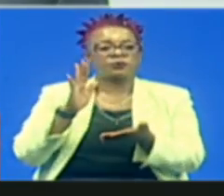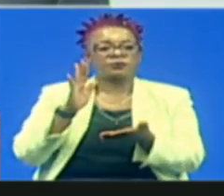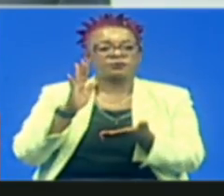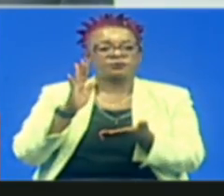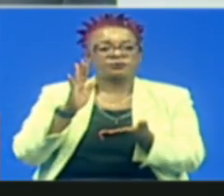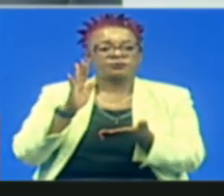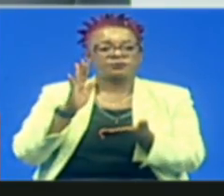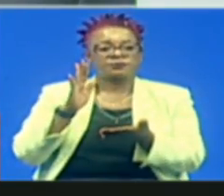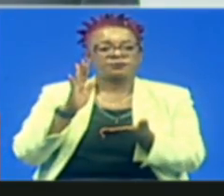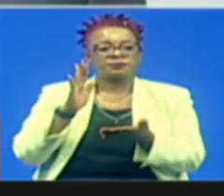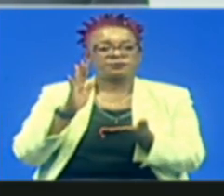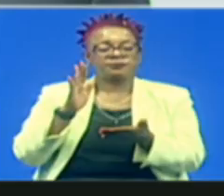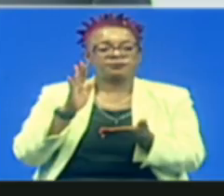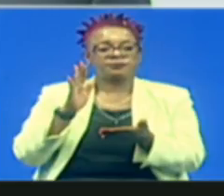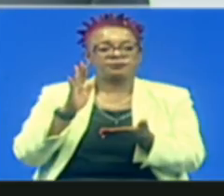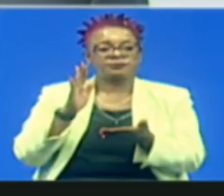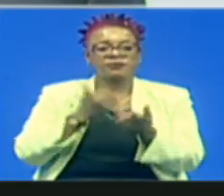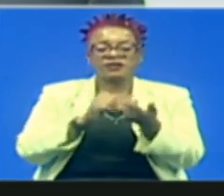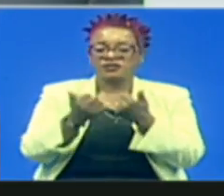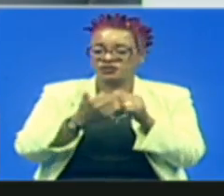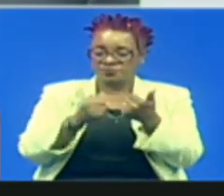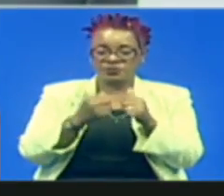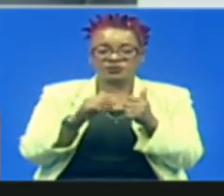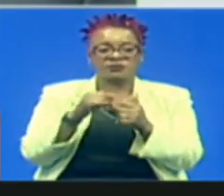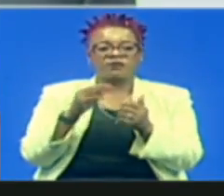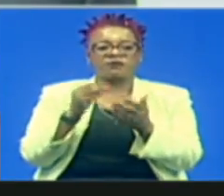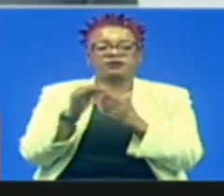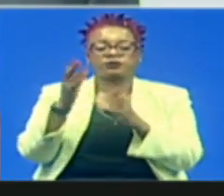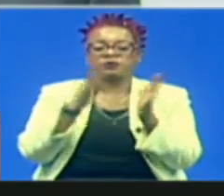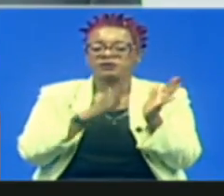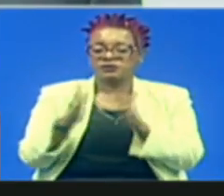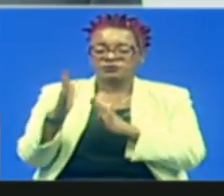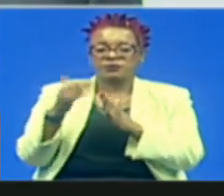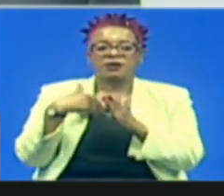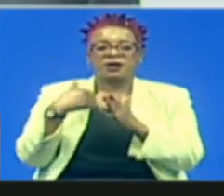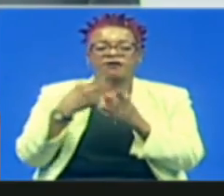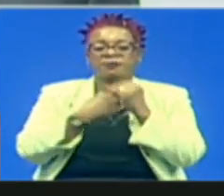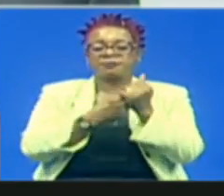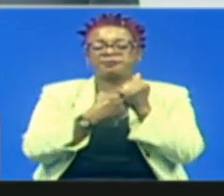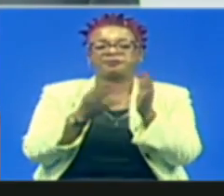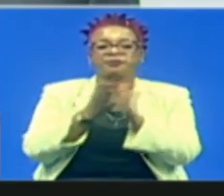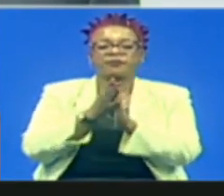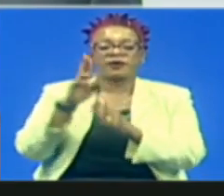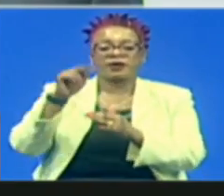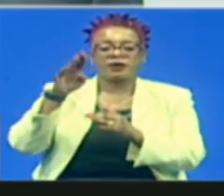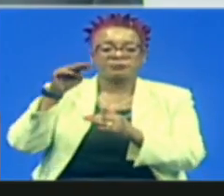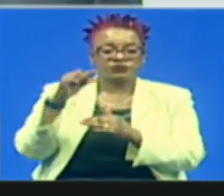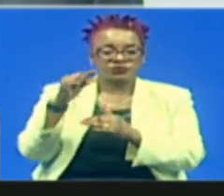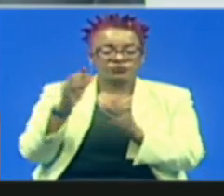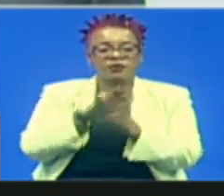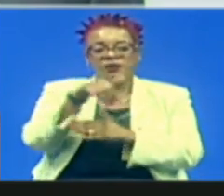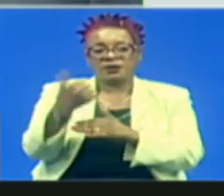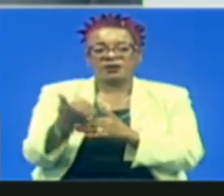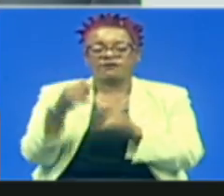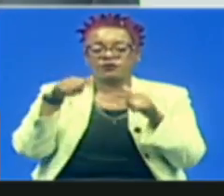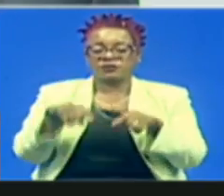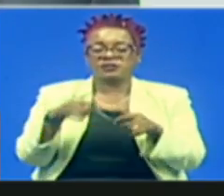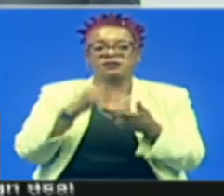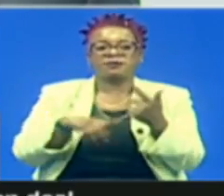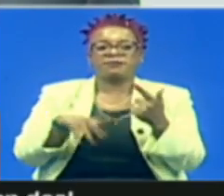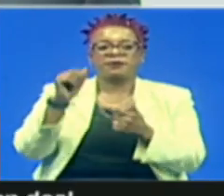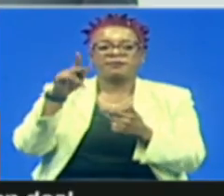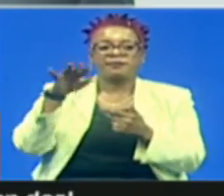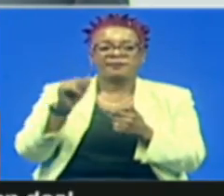a splash of color, and the Sports for Change organization has partnered with the Nation Media Group and other organizations for this year's Color the